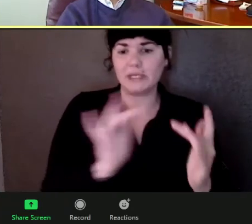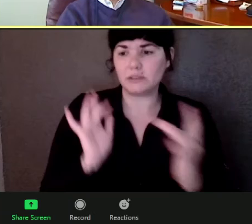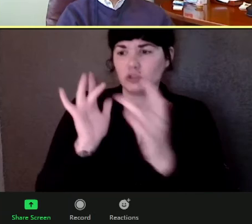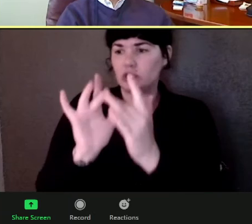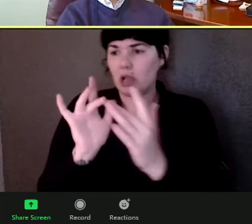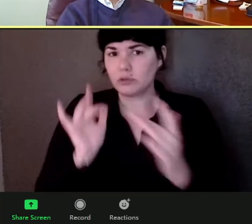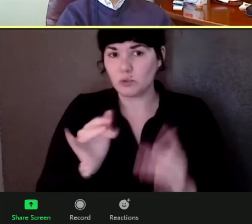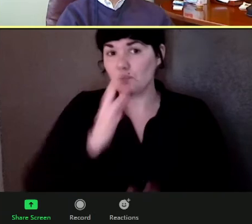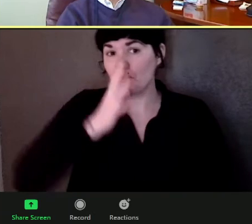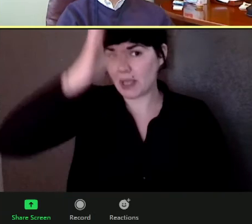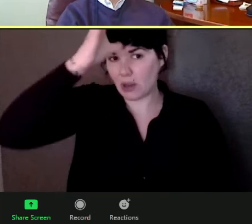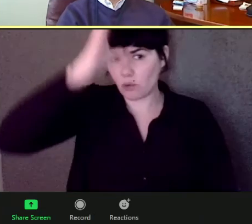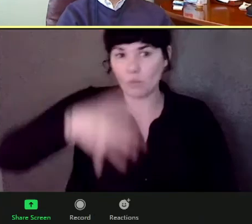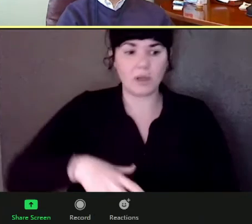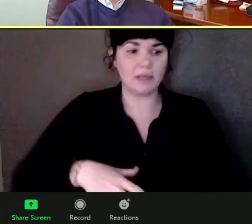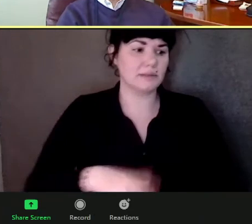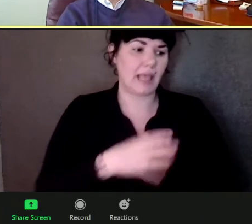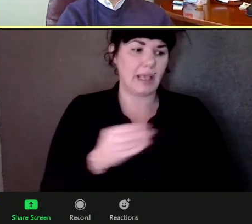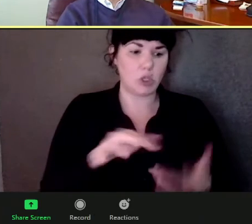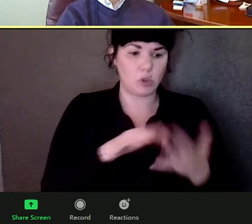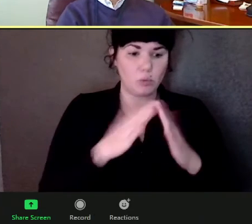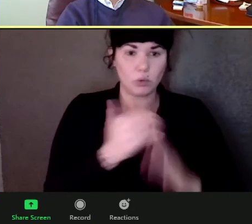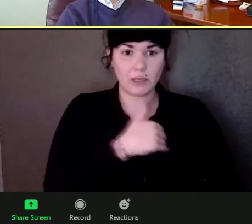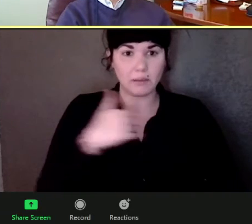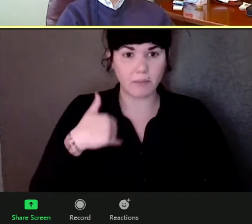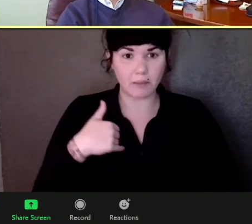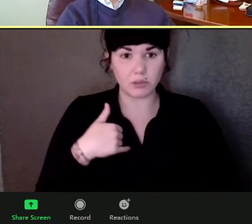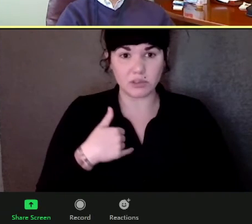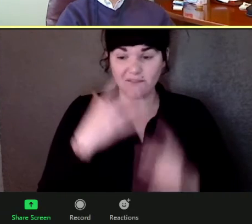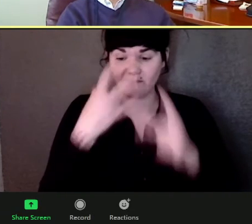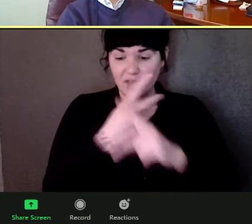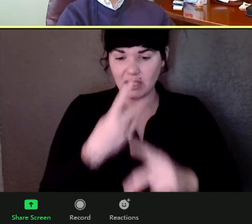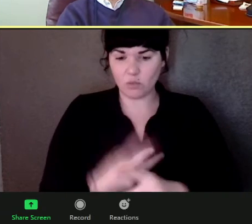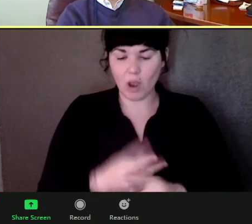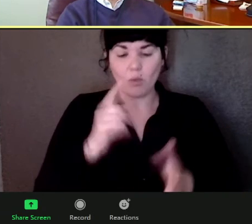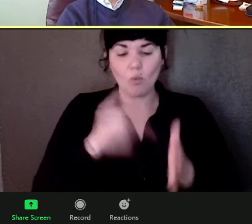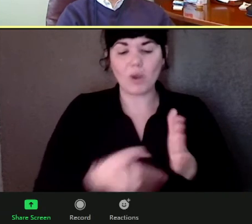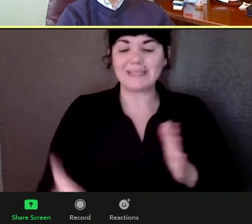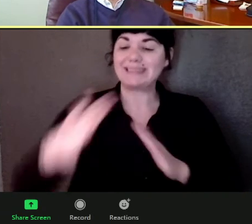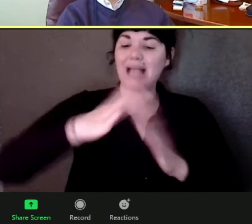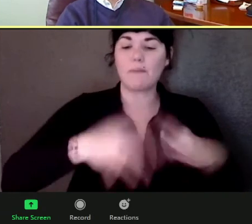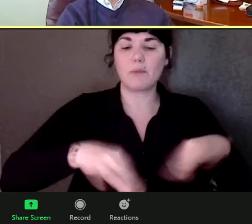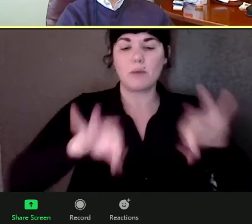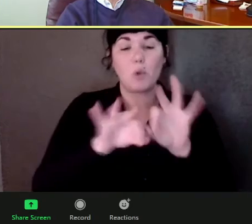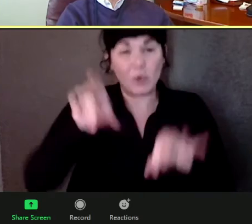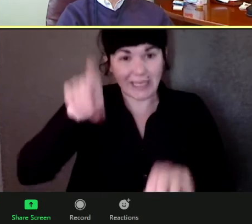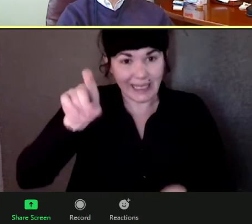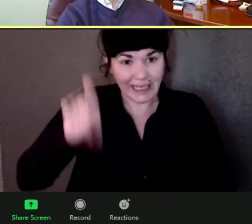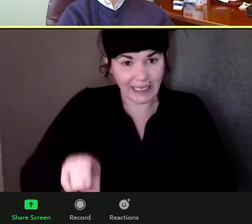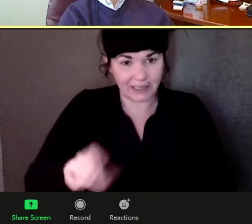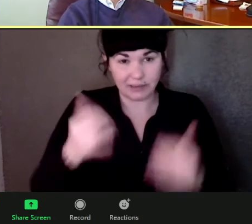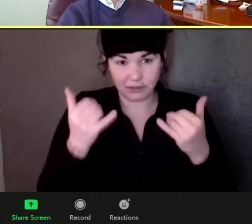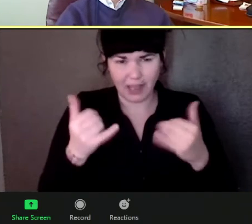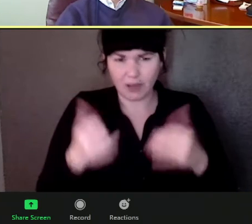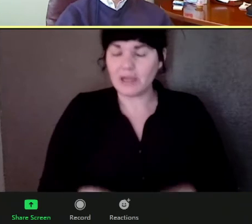to spend these dollars. It's the most comprehensive plan that I've seen right here in the city.